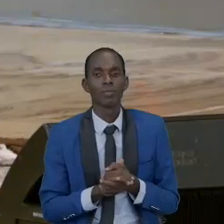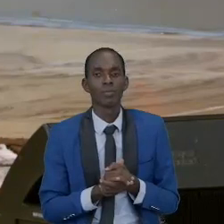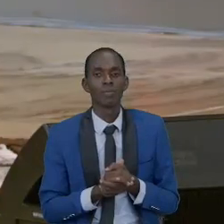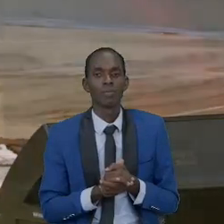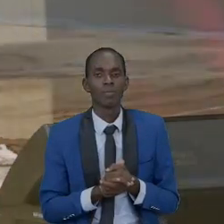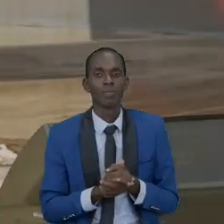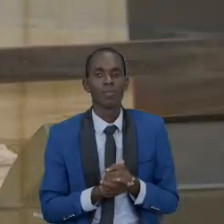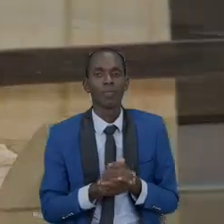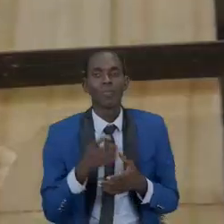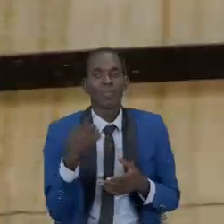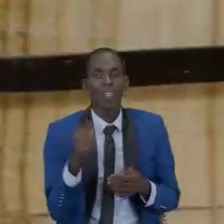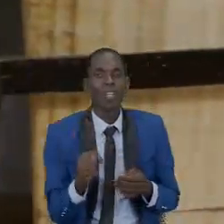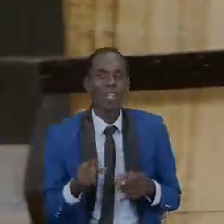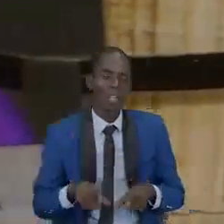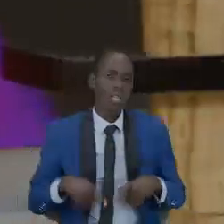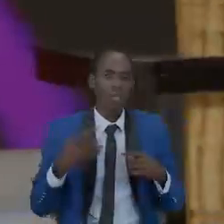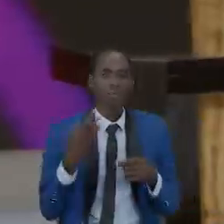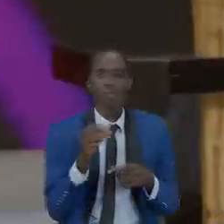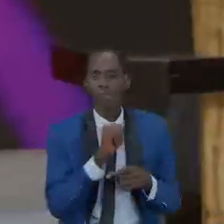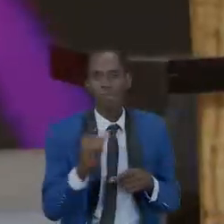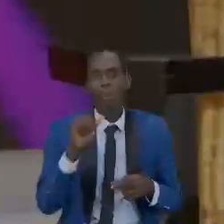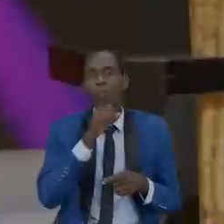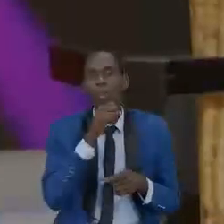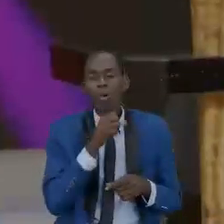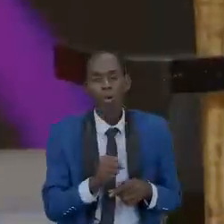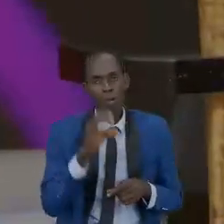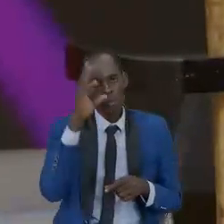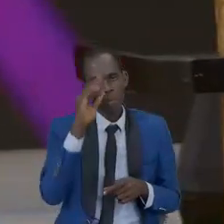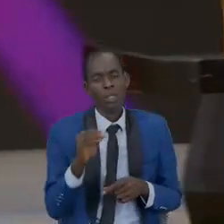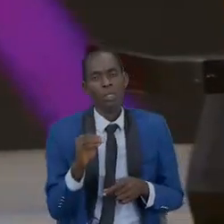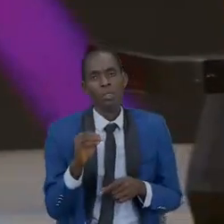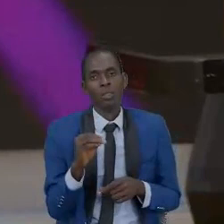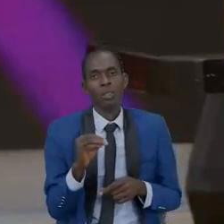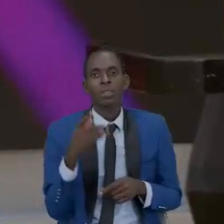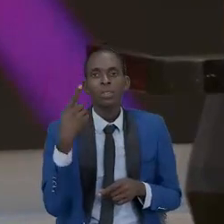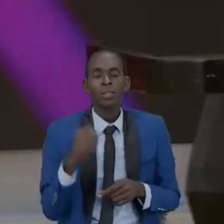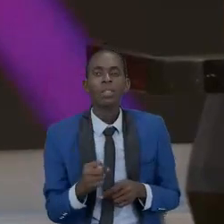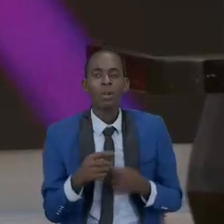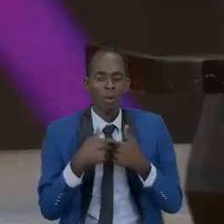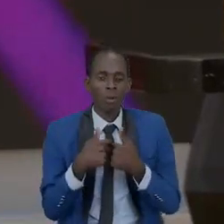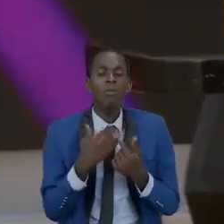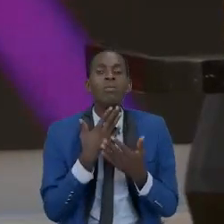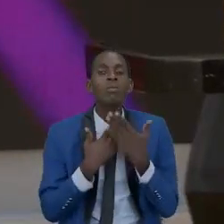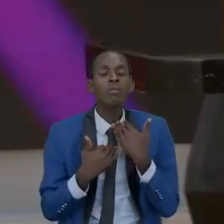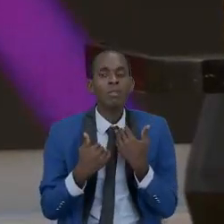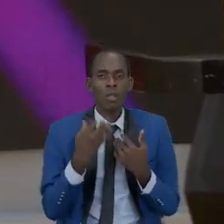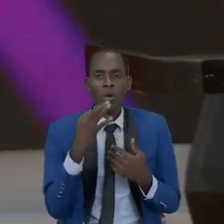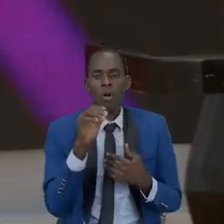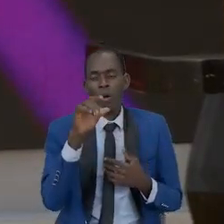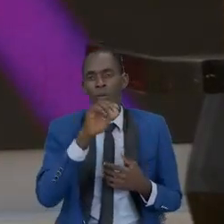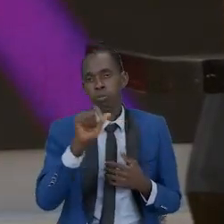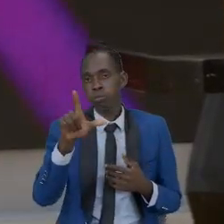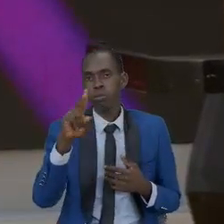The life of the old man, the lust of the old man, the anger of the old man, and